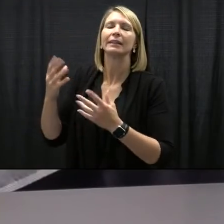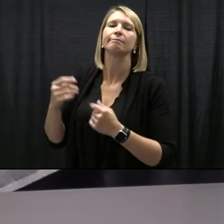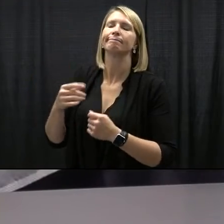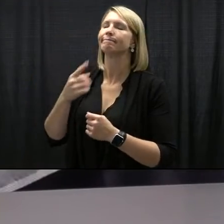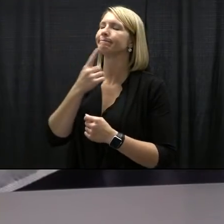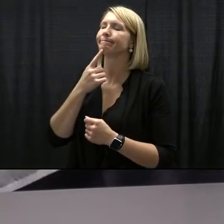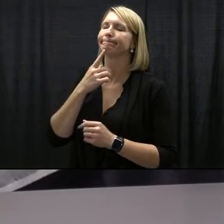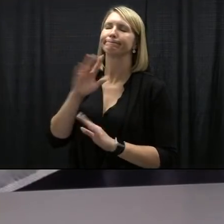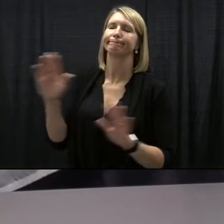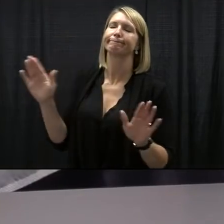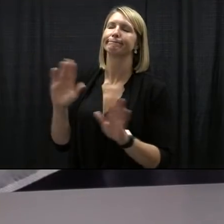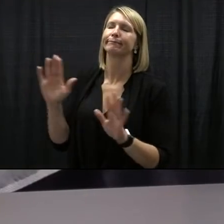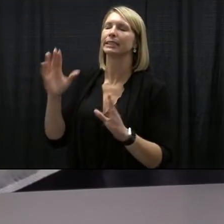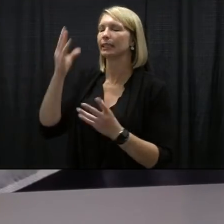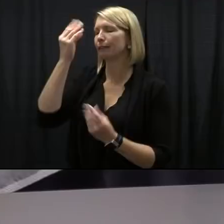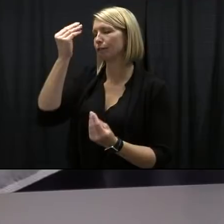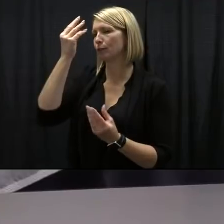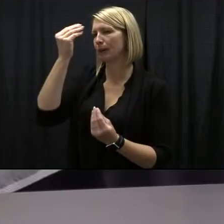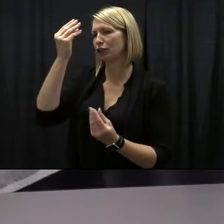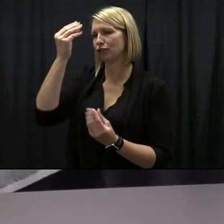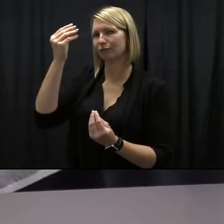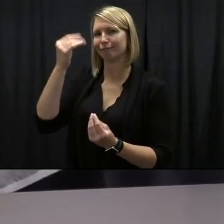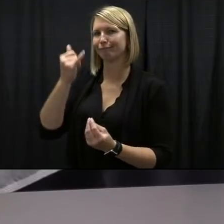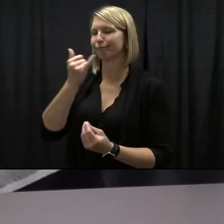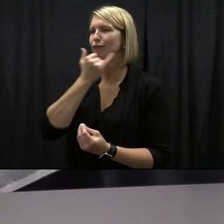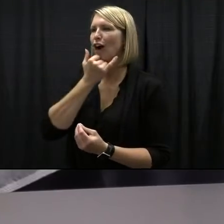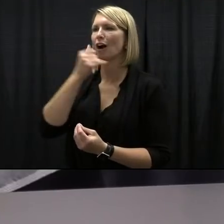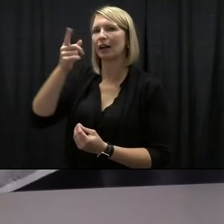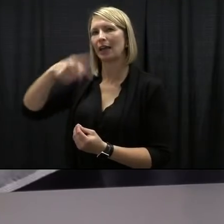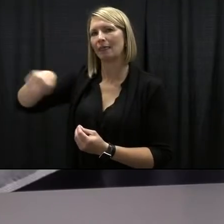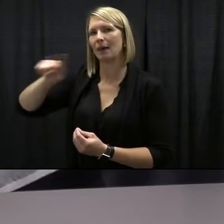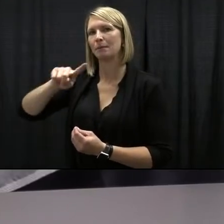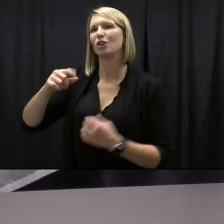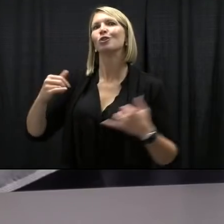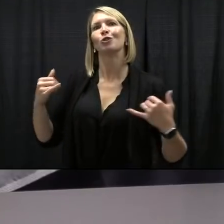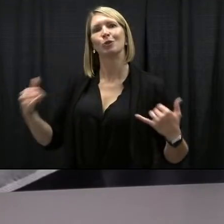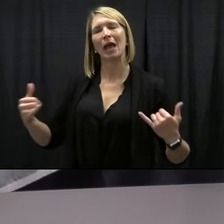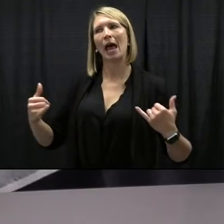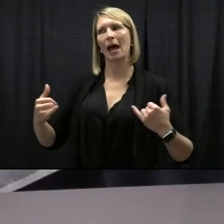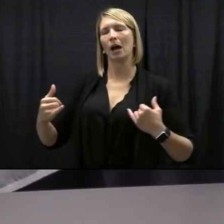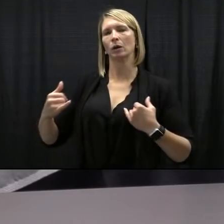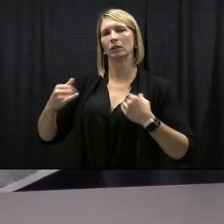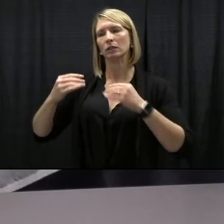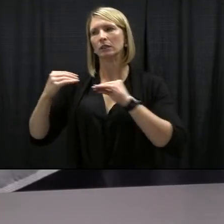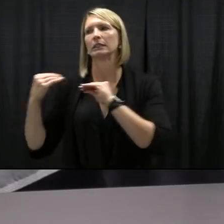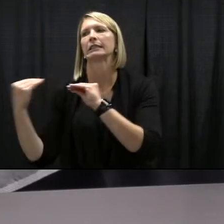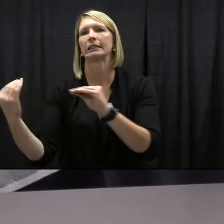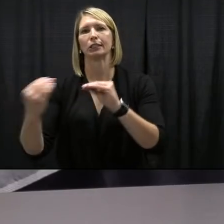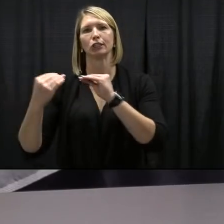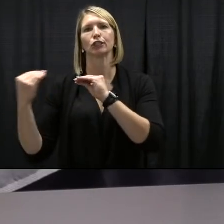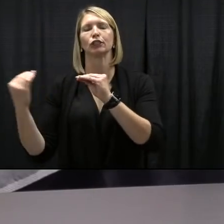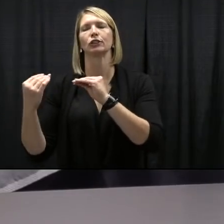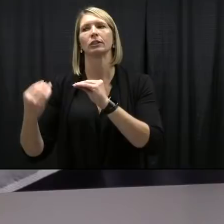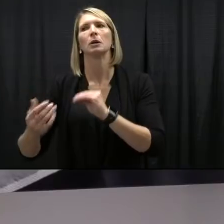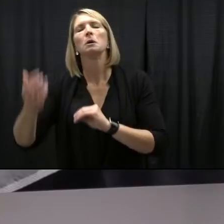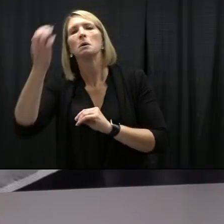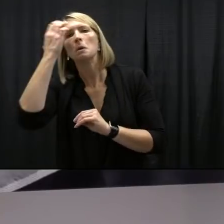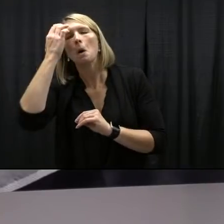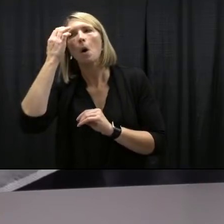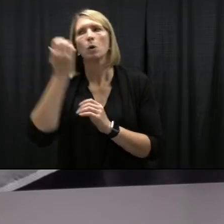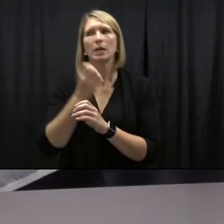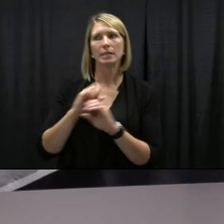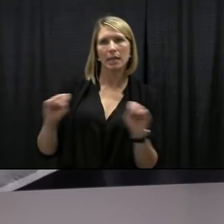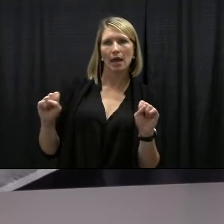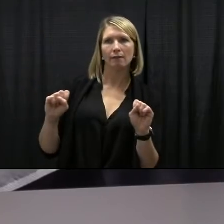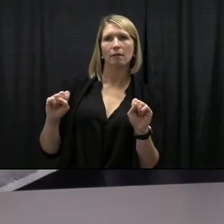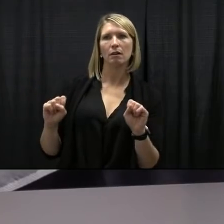seems to be convenience. So we have taken up a series of mobile clinics, and as opposed to you coming